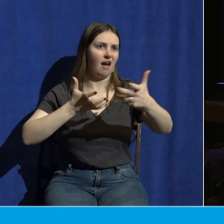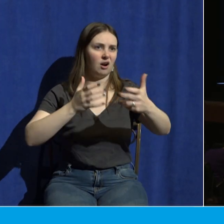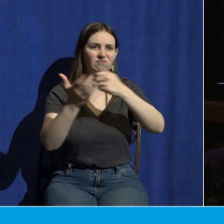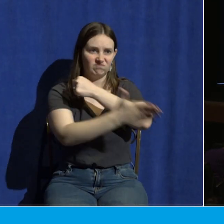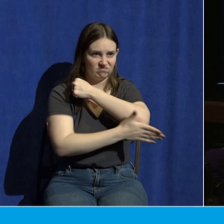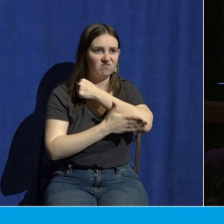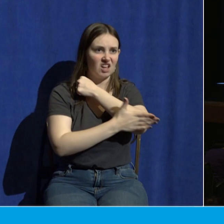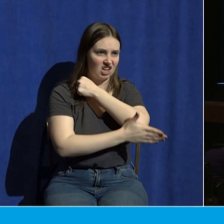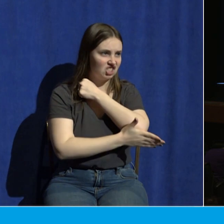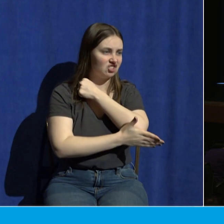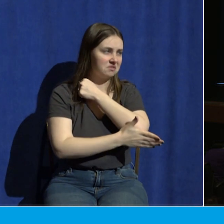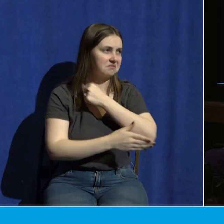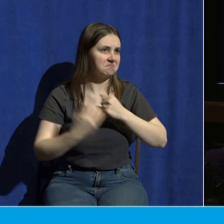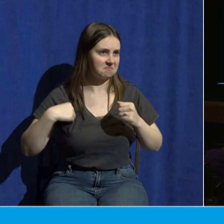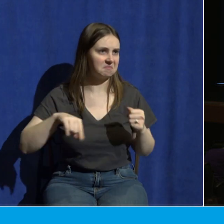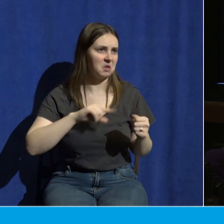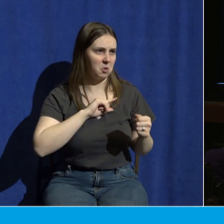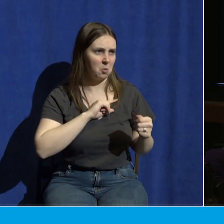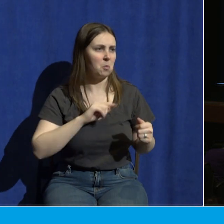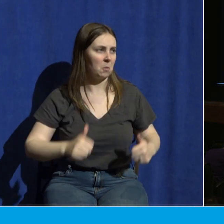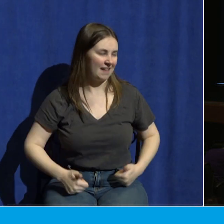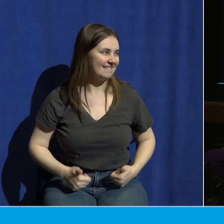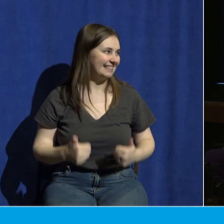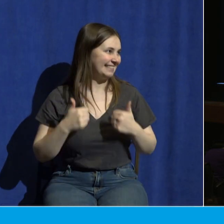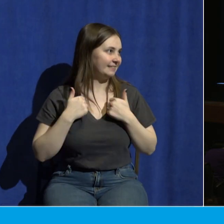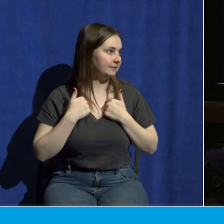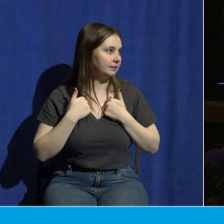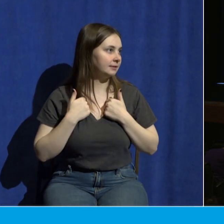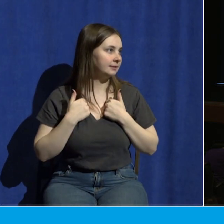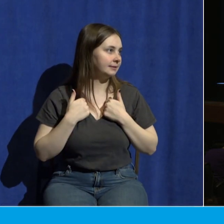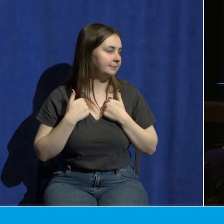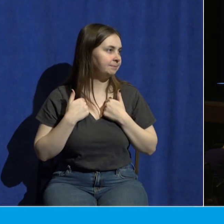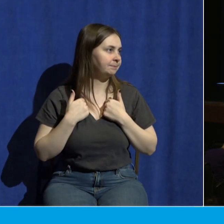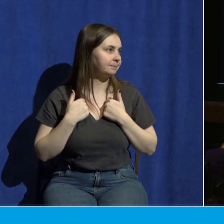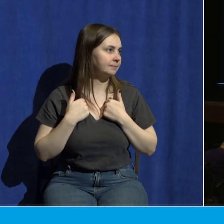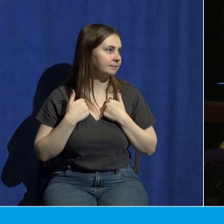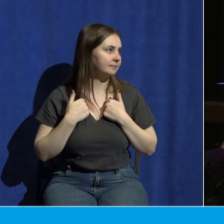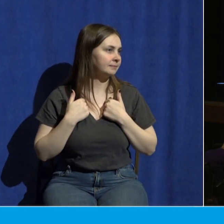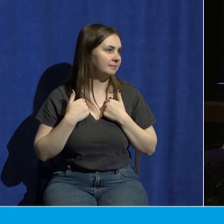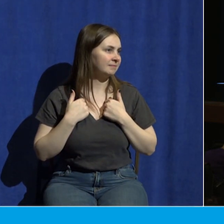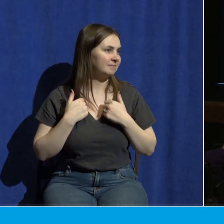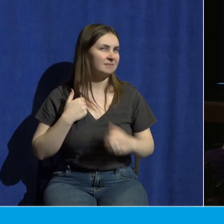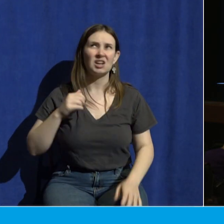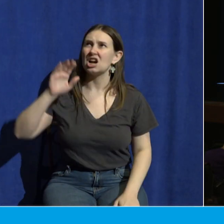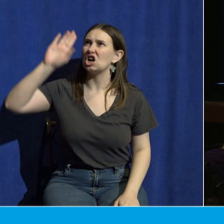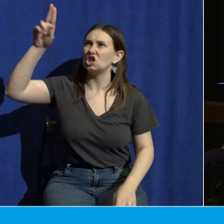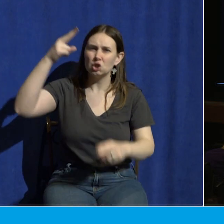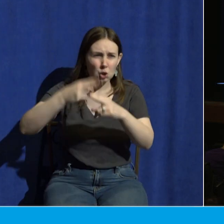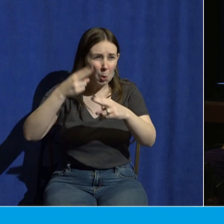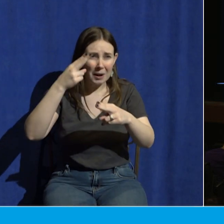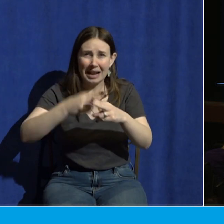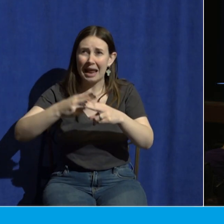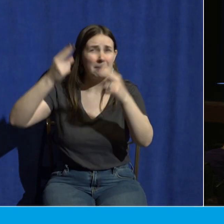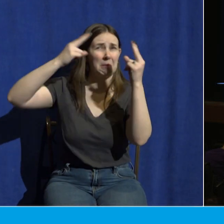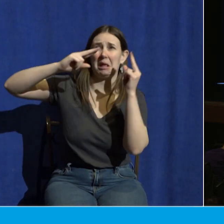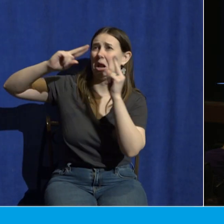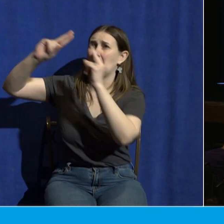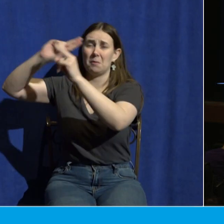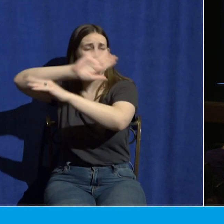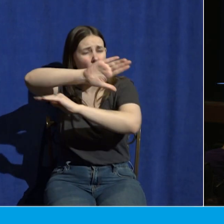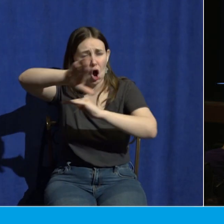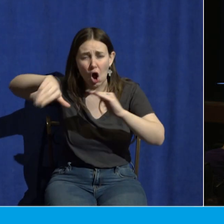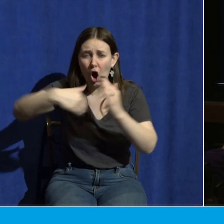do, just in a spirit of prayer, cause your name, Jesus, to be hallowed among all these nations. We pray